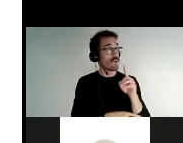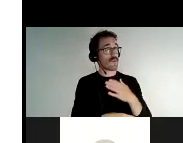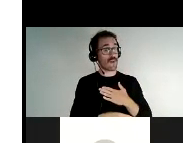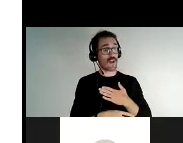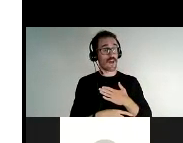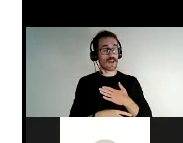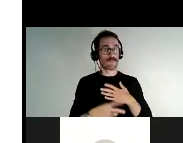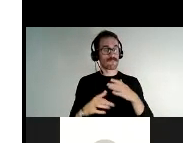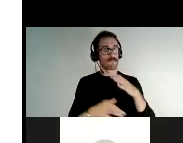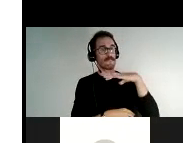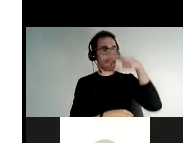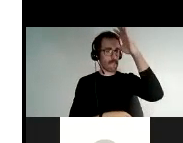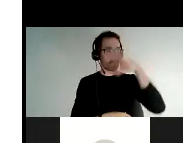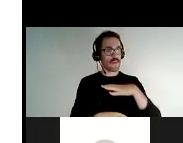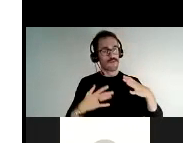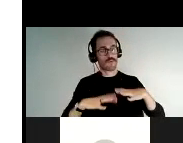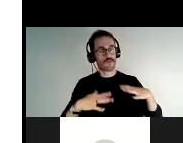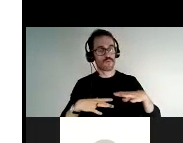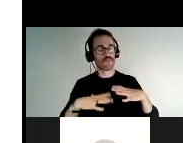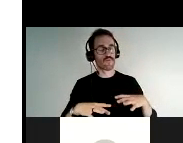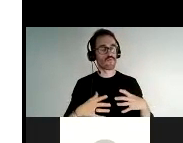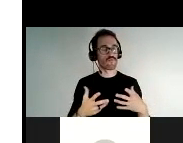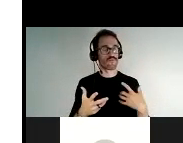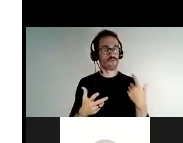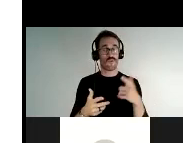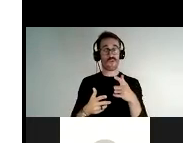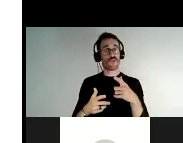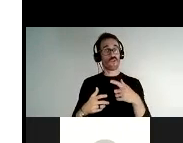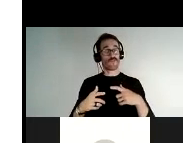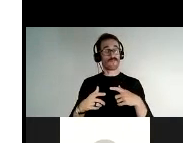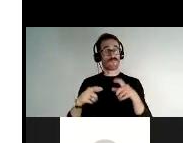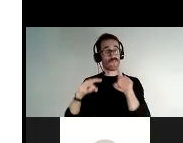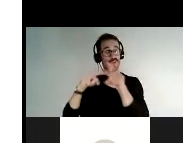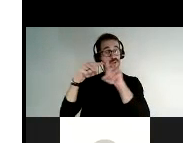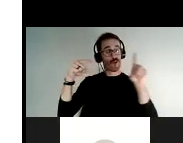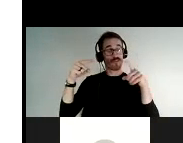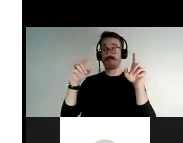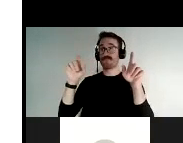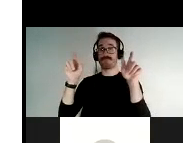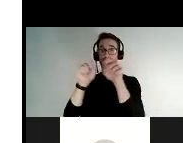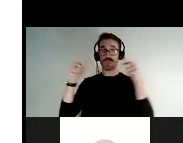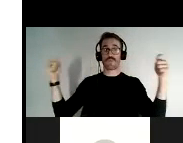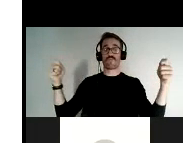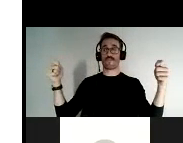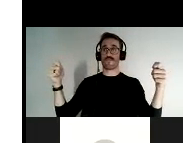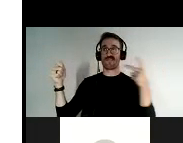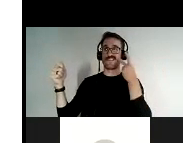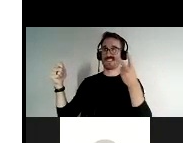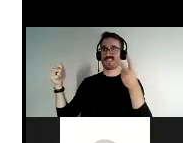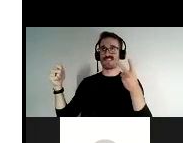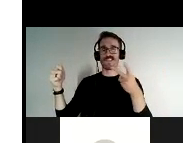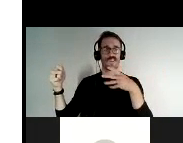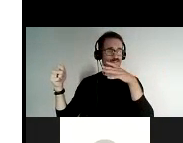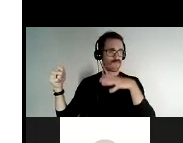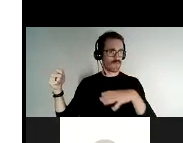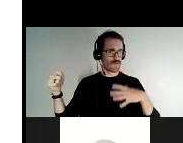clothes? Like, where are all her clothes? Because she opens the cupboard and she sees traditionally female